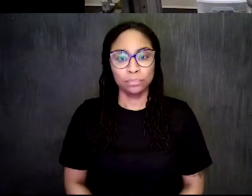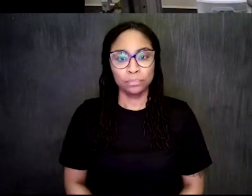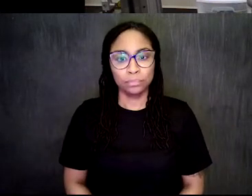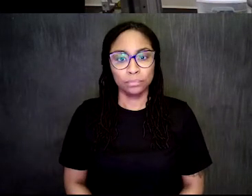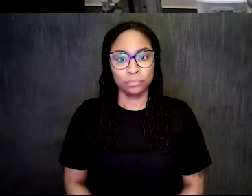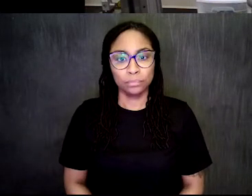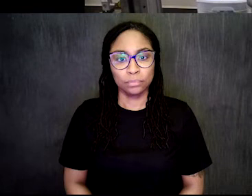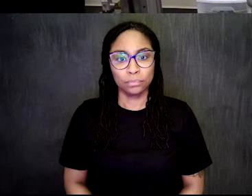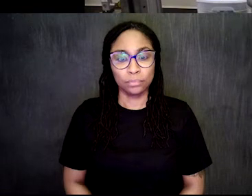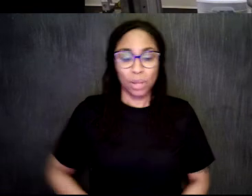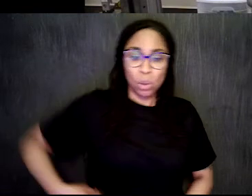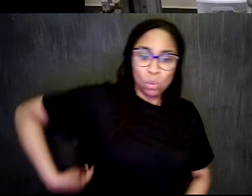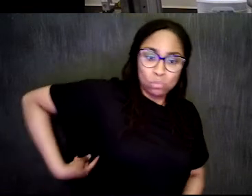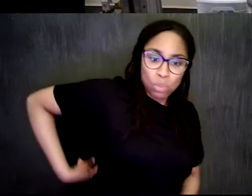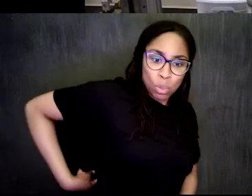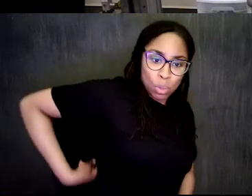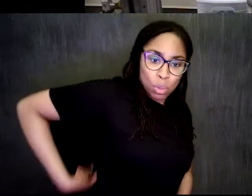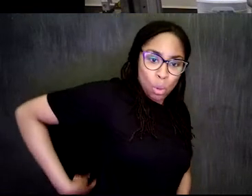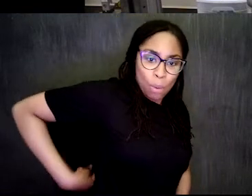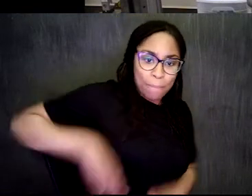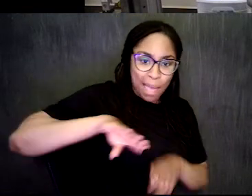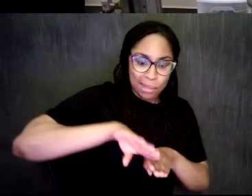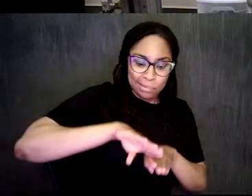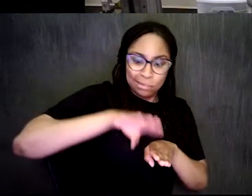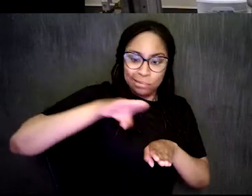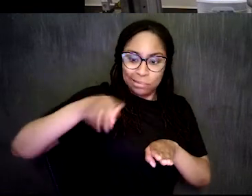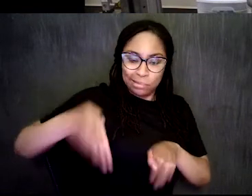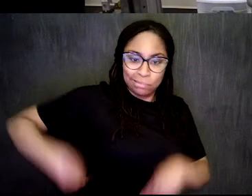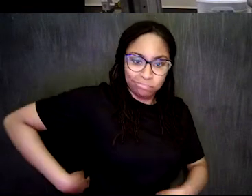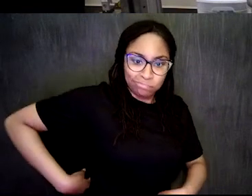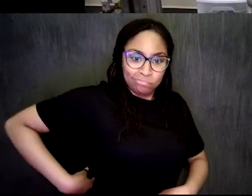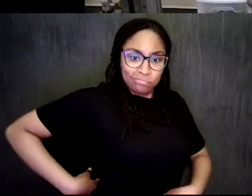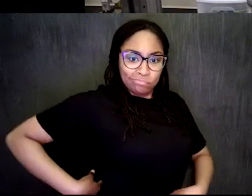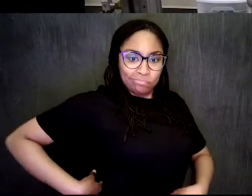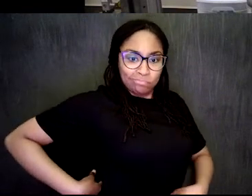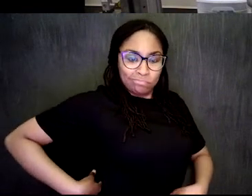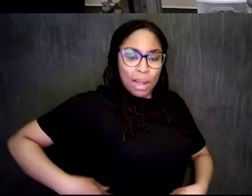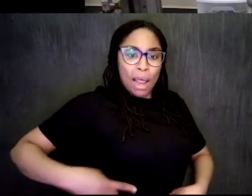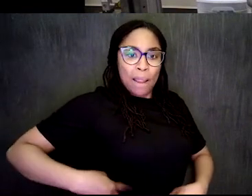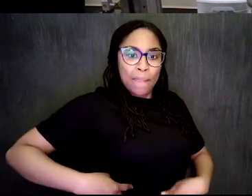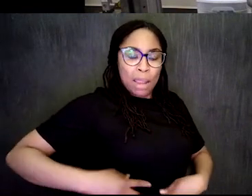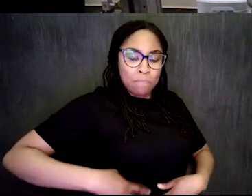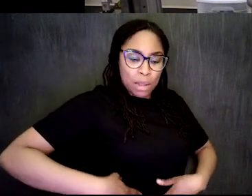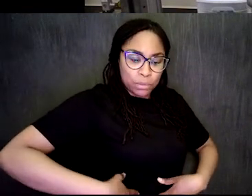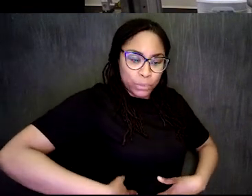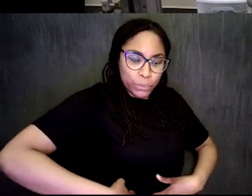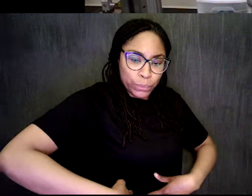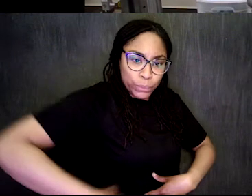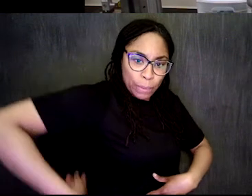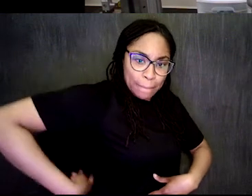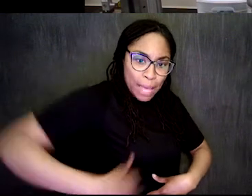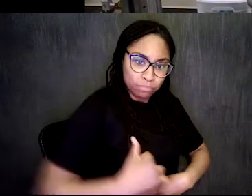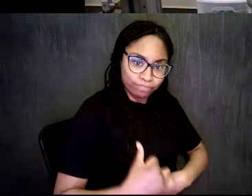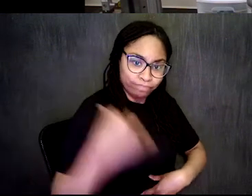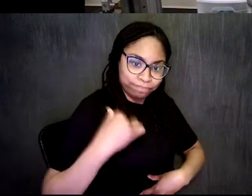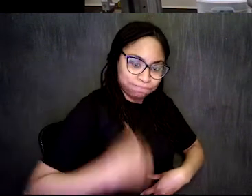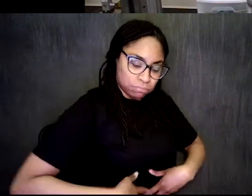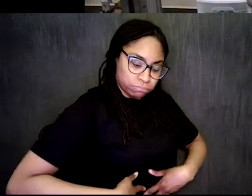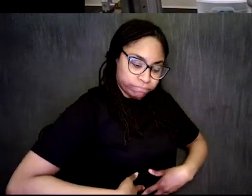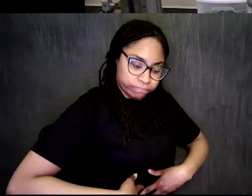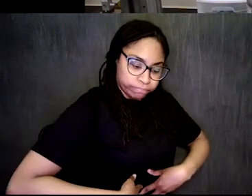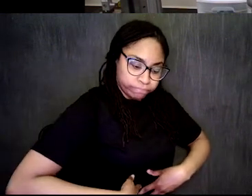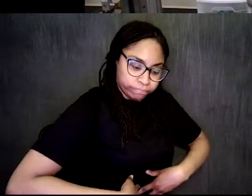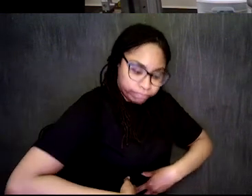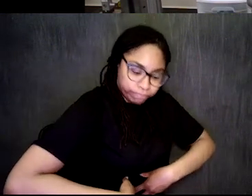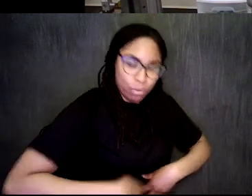forward, we want to try to pick our lower back up off of the surface. And then when we tilt backwards, we want to try to push